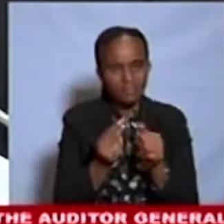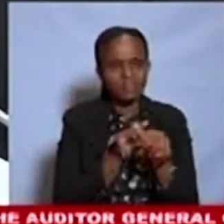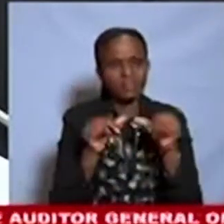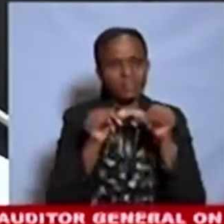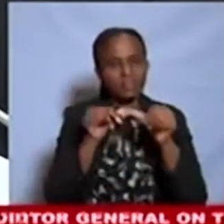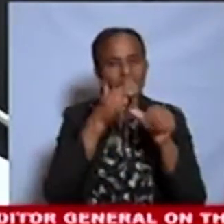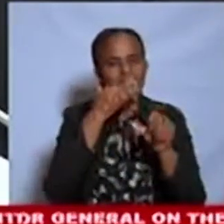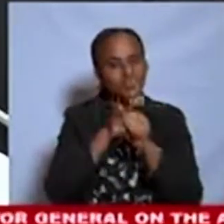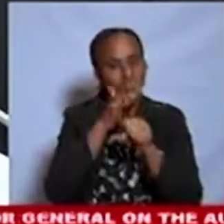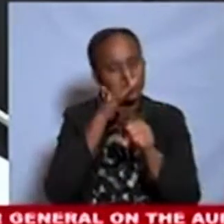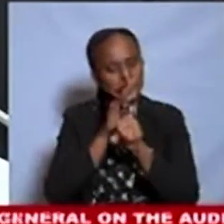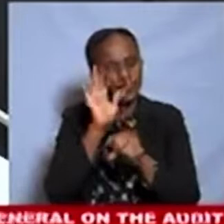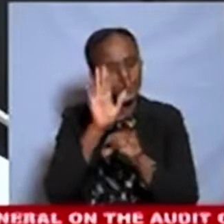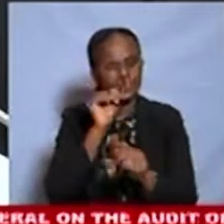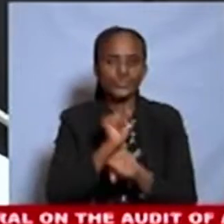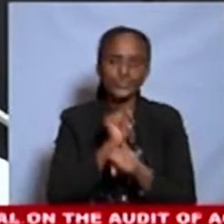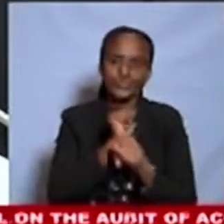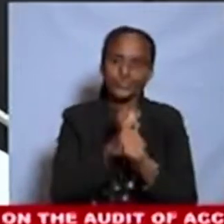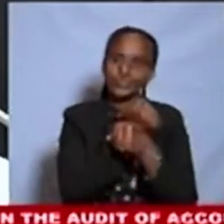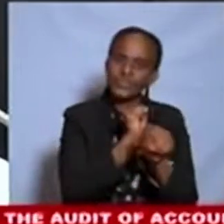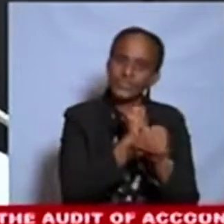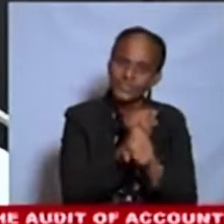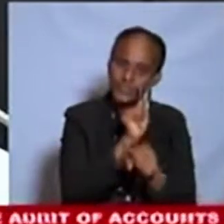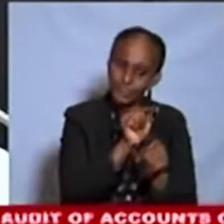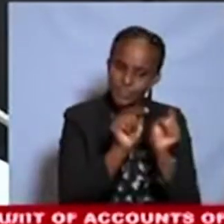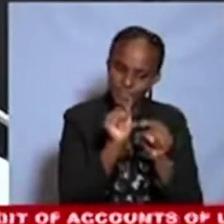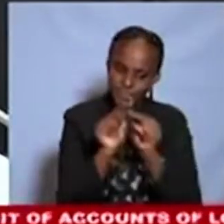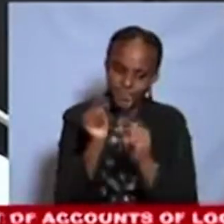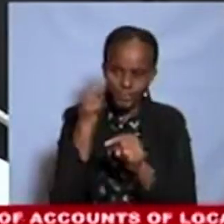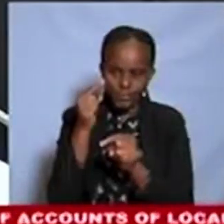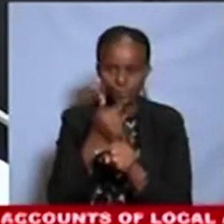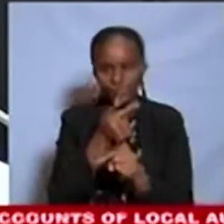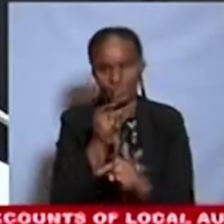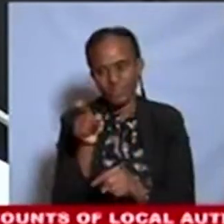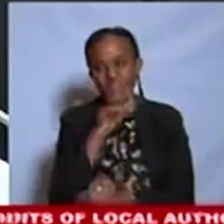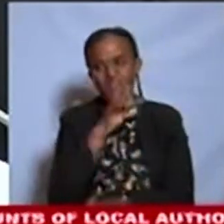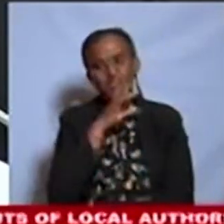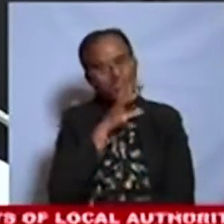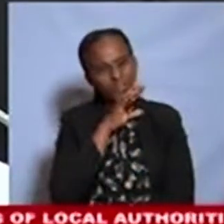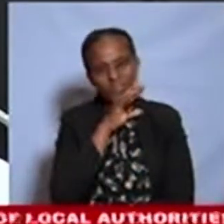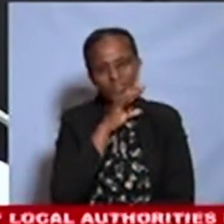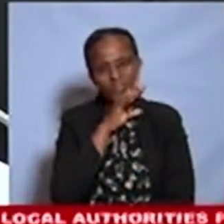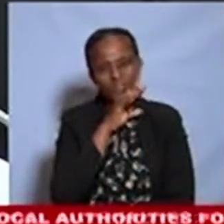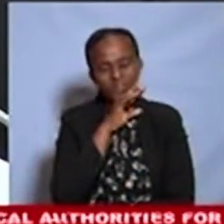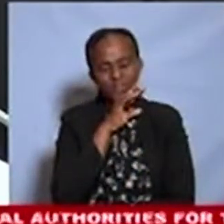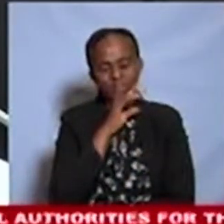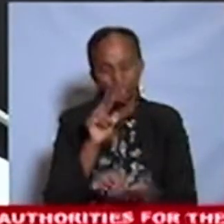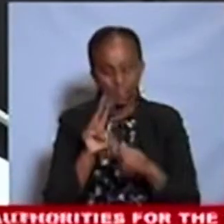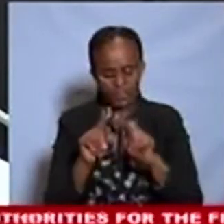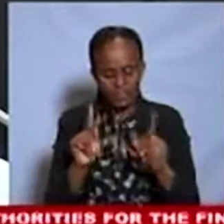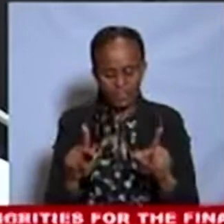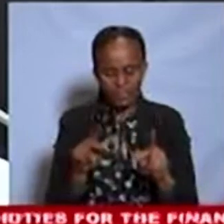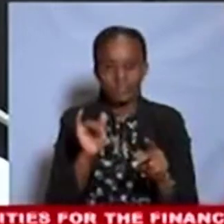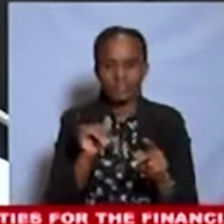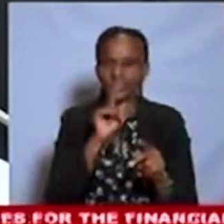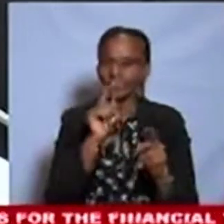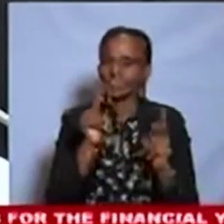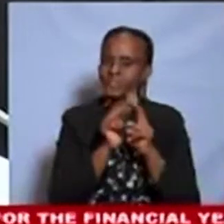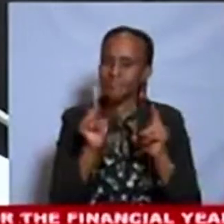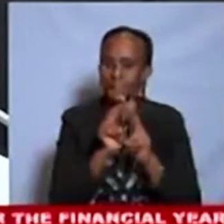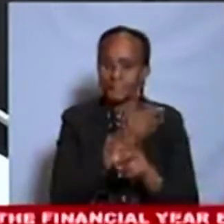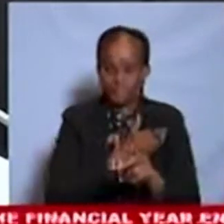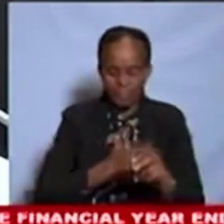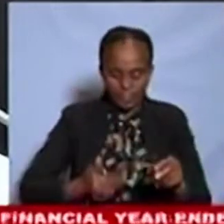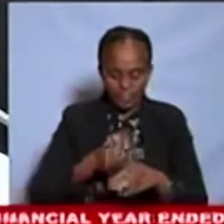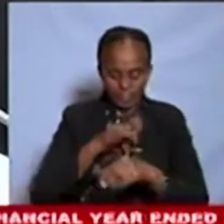we are going to work on this, we are going to work on that. And for the refuse-based, Chair, it's a very topical issue during